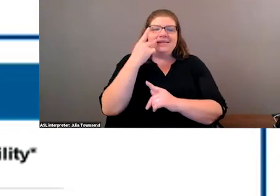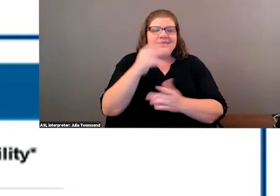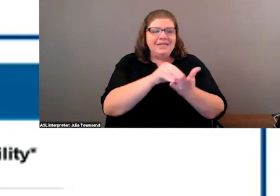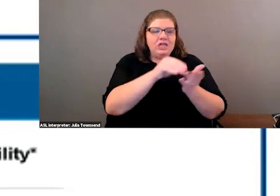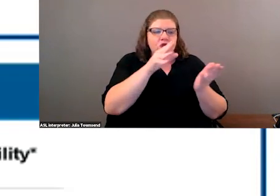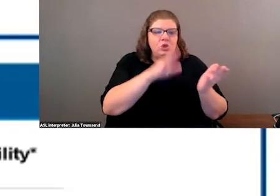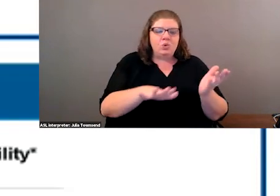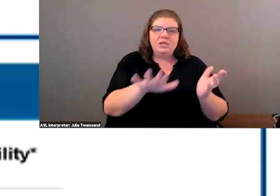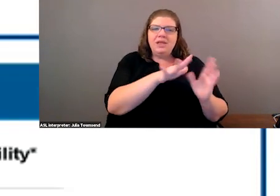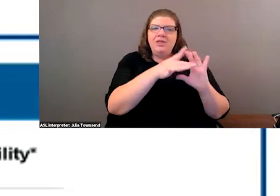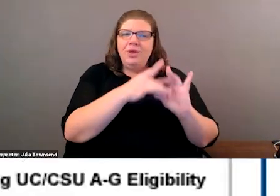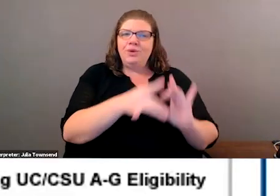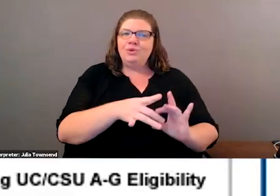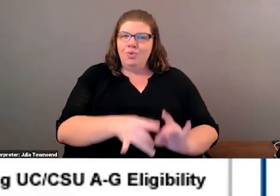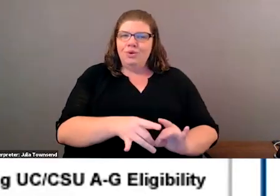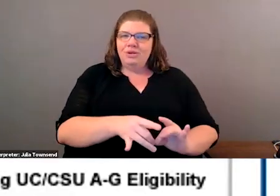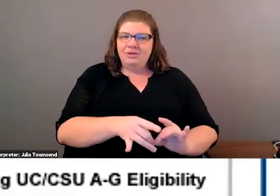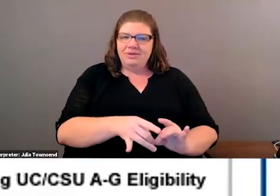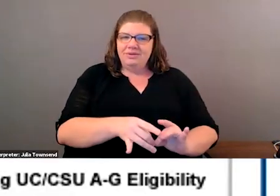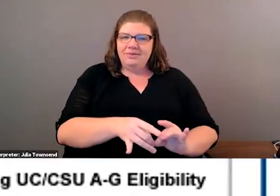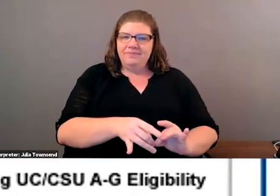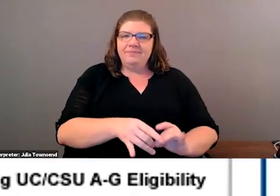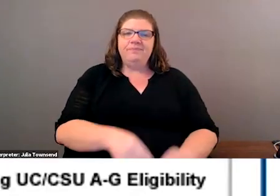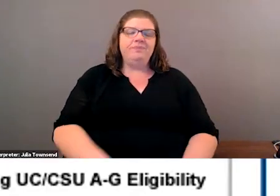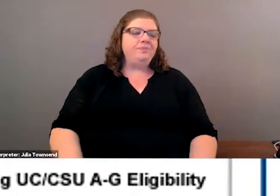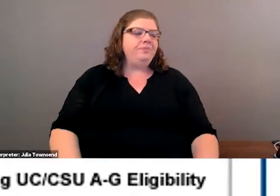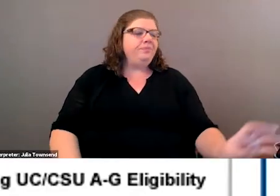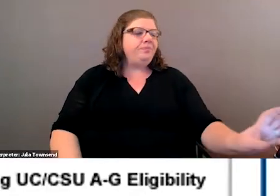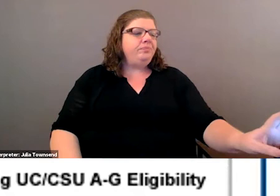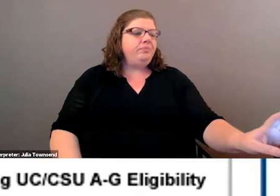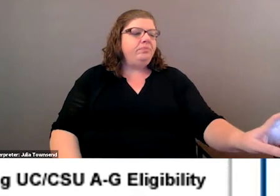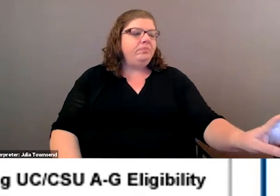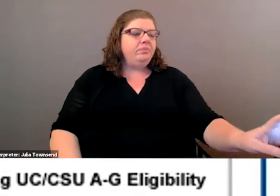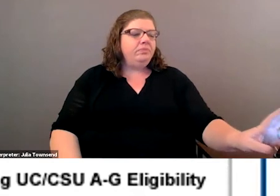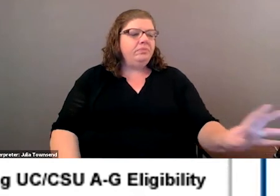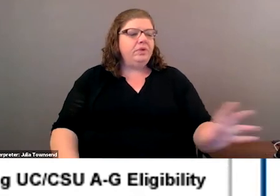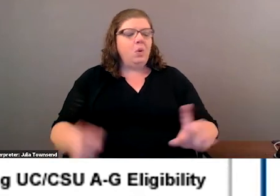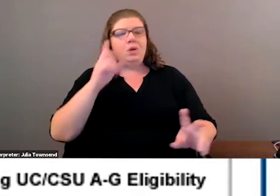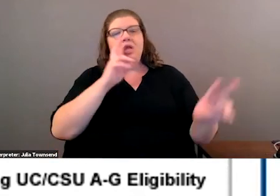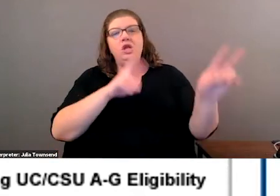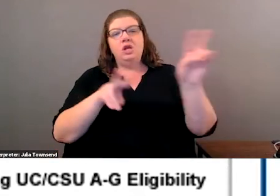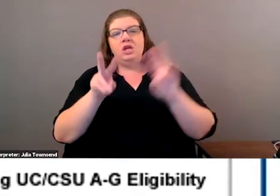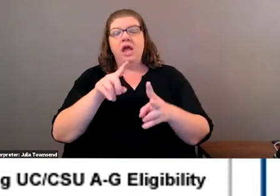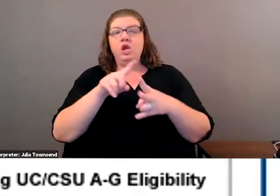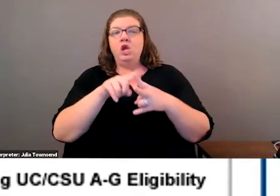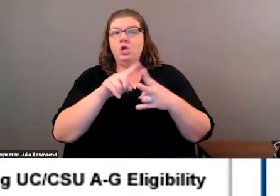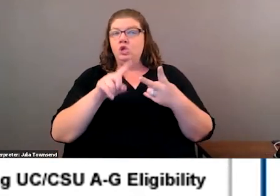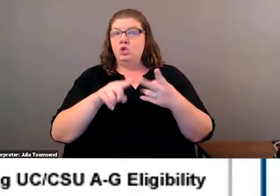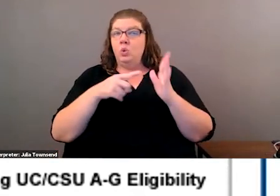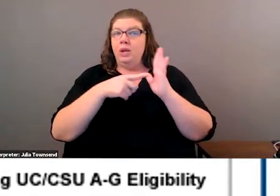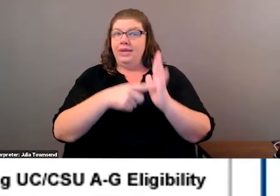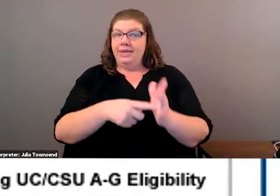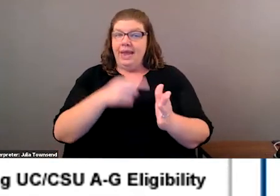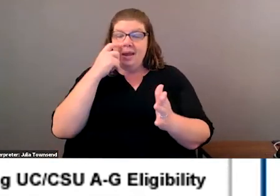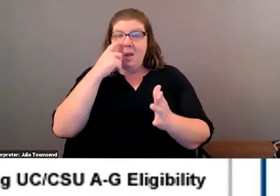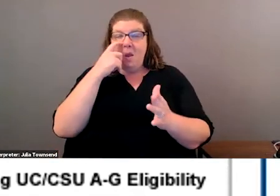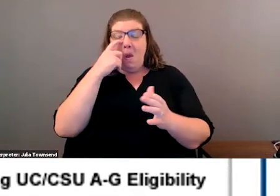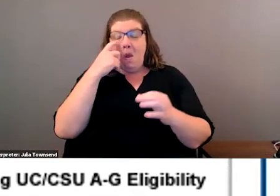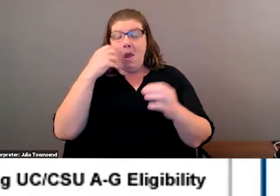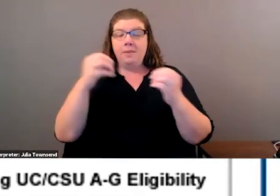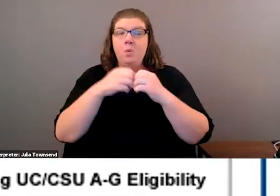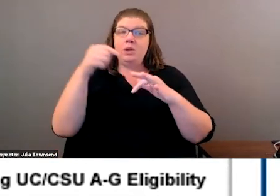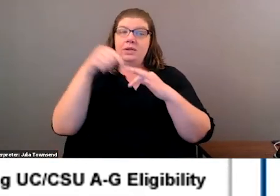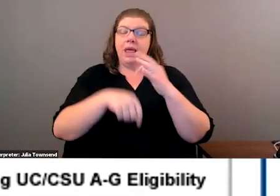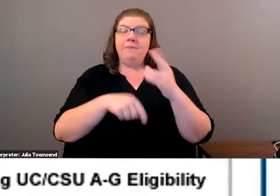system. Next slide. I am going to have us look at 2 indicators just with a little more depth because these are